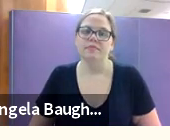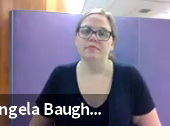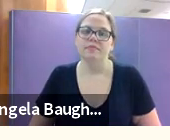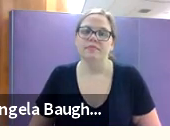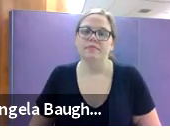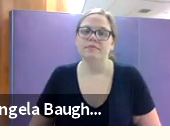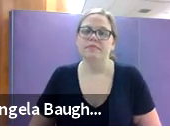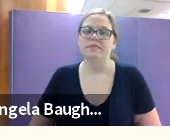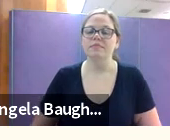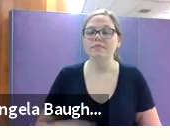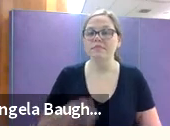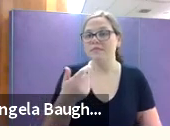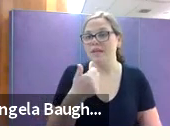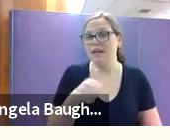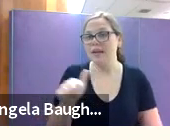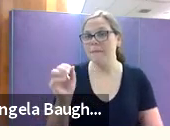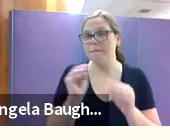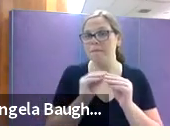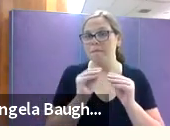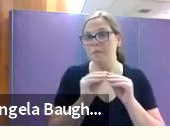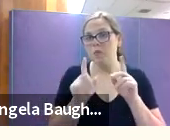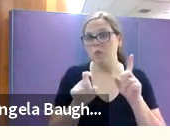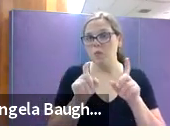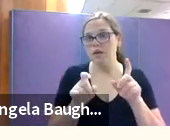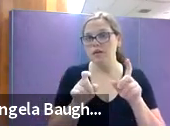Any other questions regarding this for Donna?